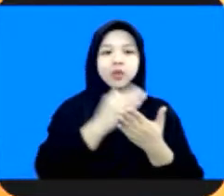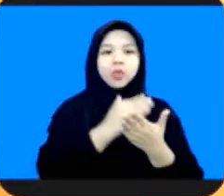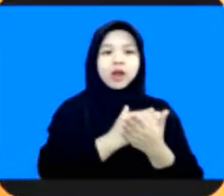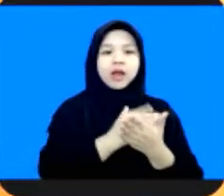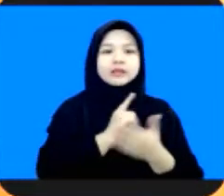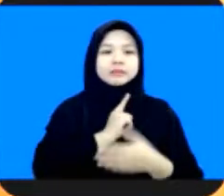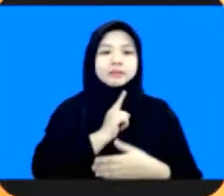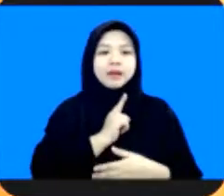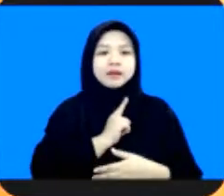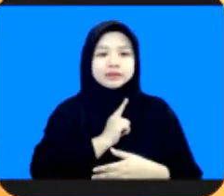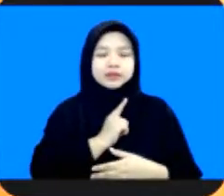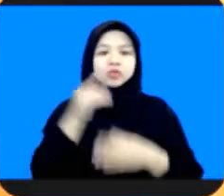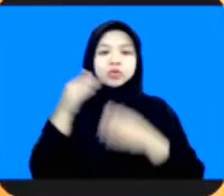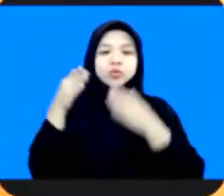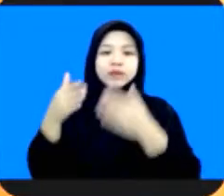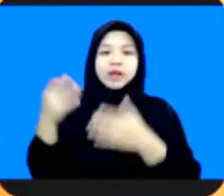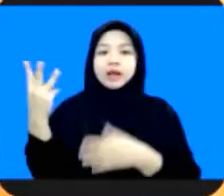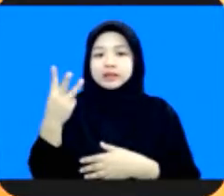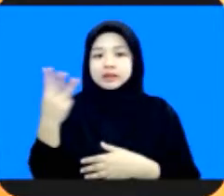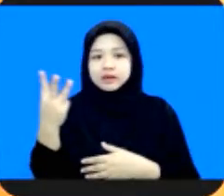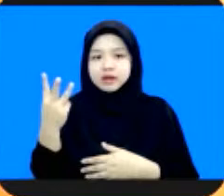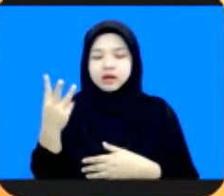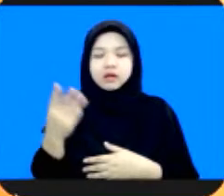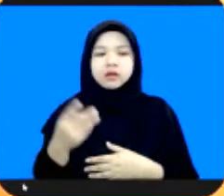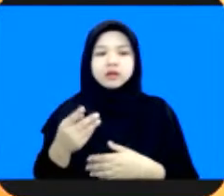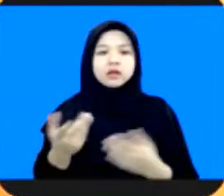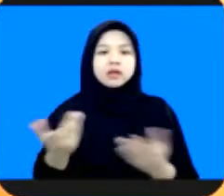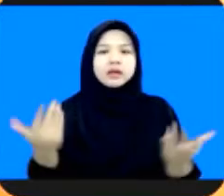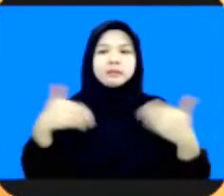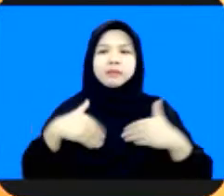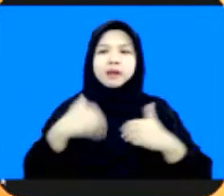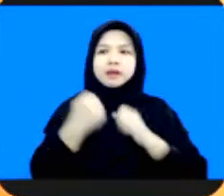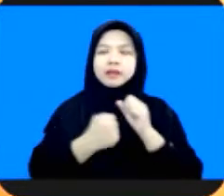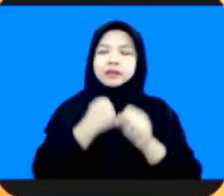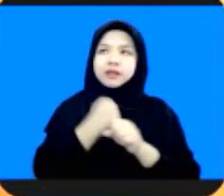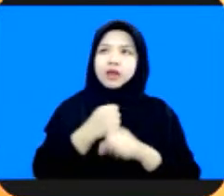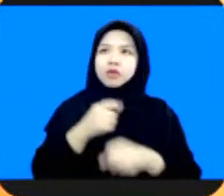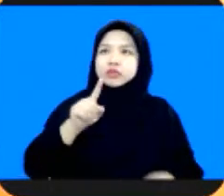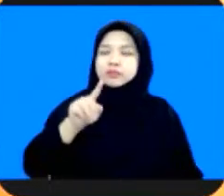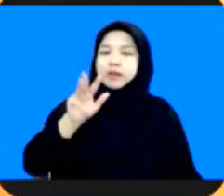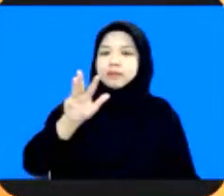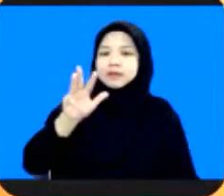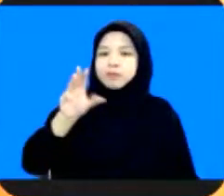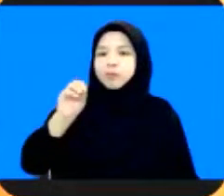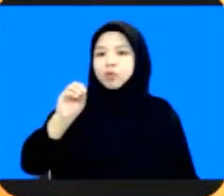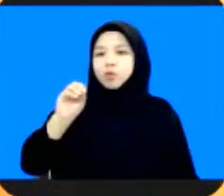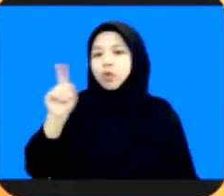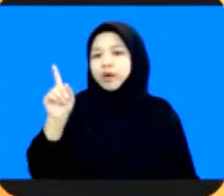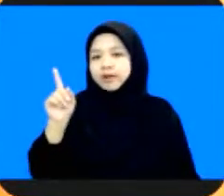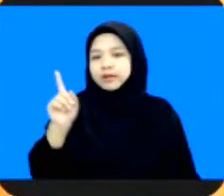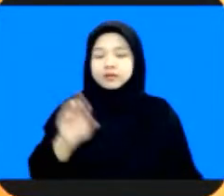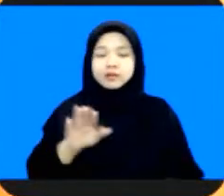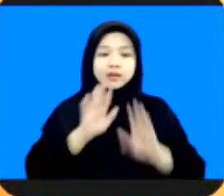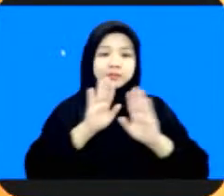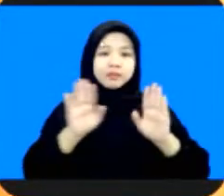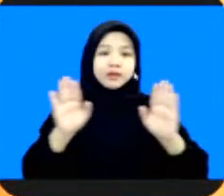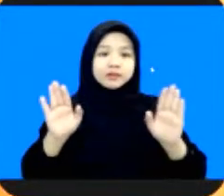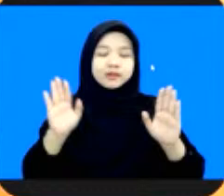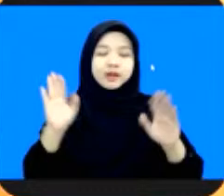Back in 1930s, the American media scene was a very